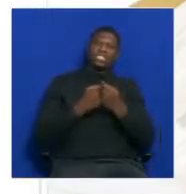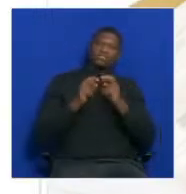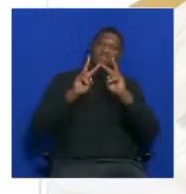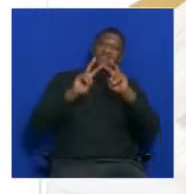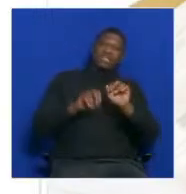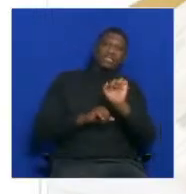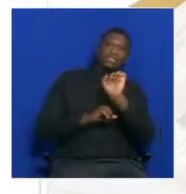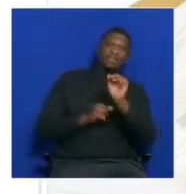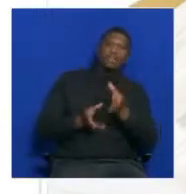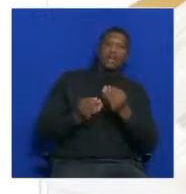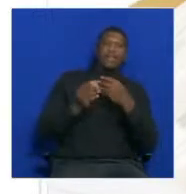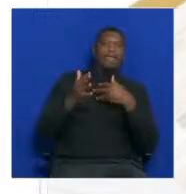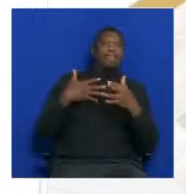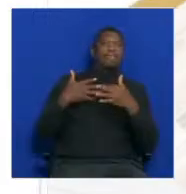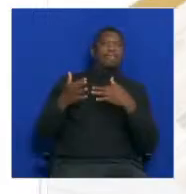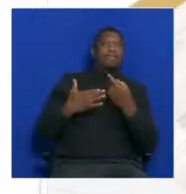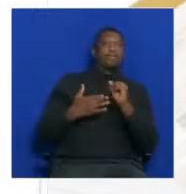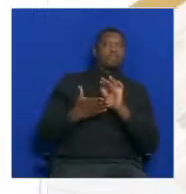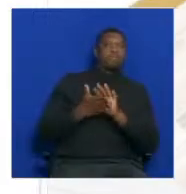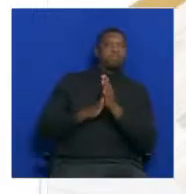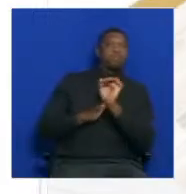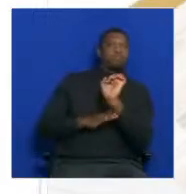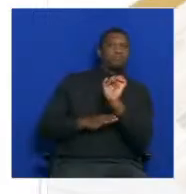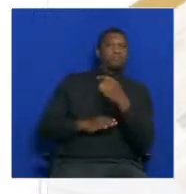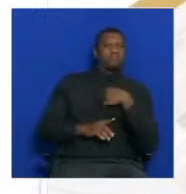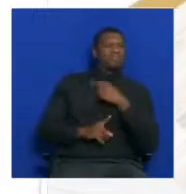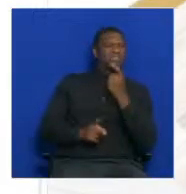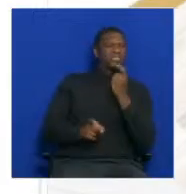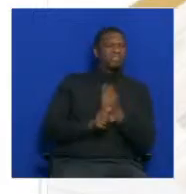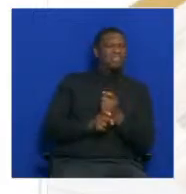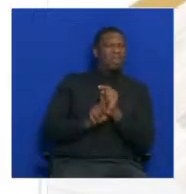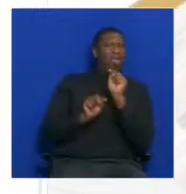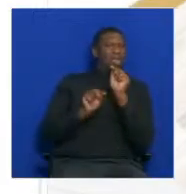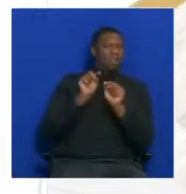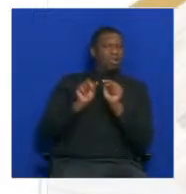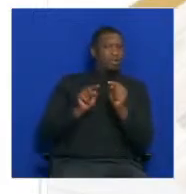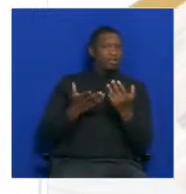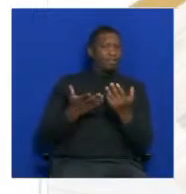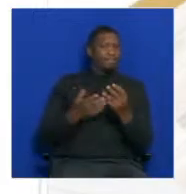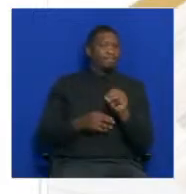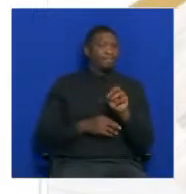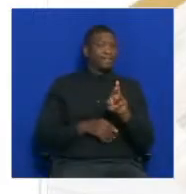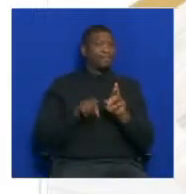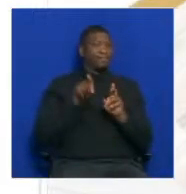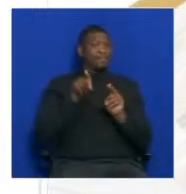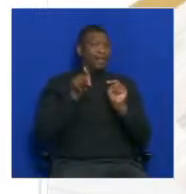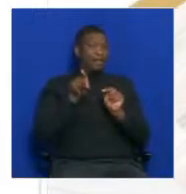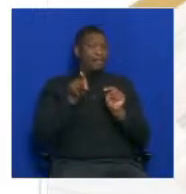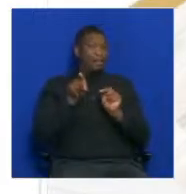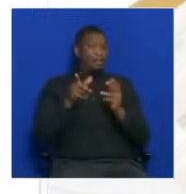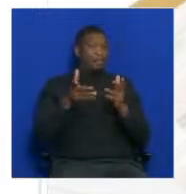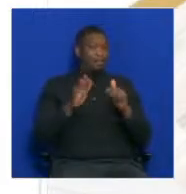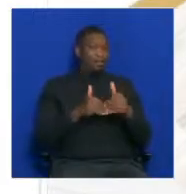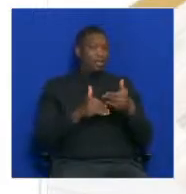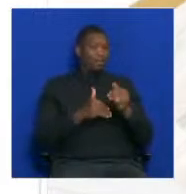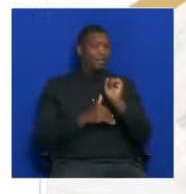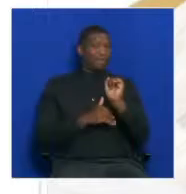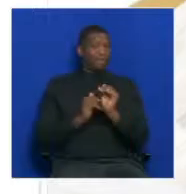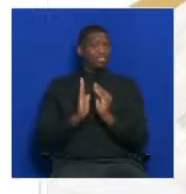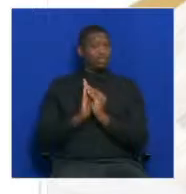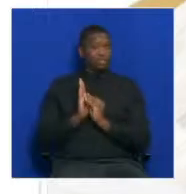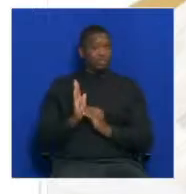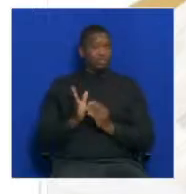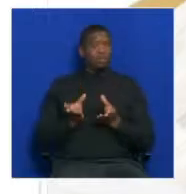him. I deny that allegation. Mr. Nkabinde's statement is attached and marked